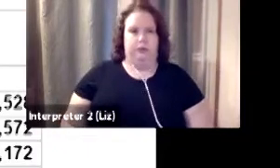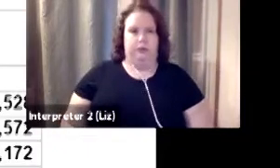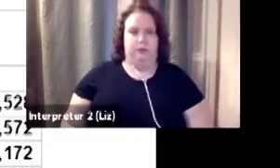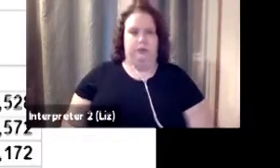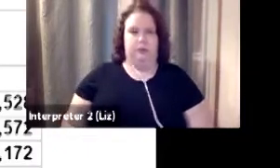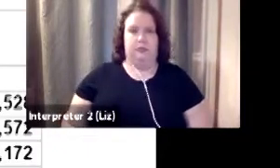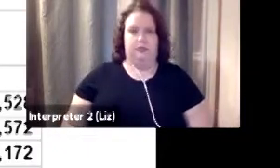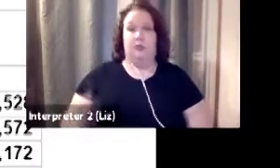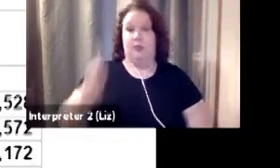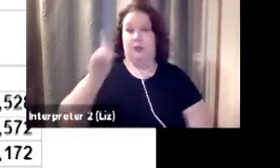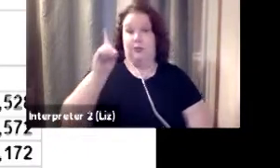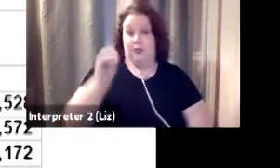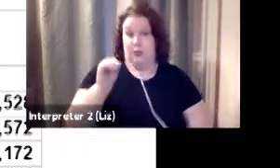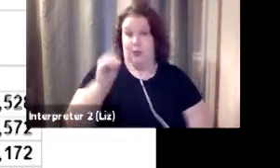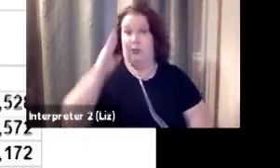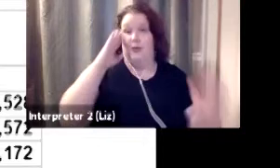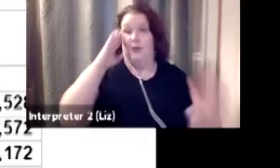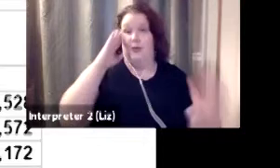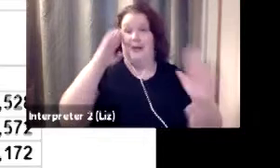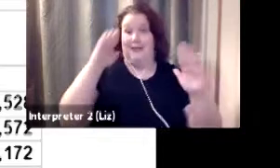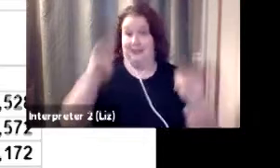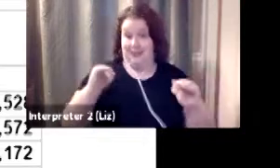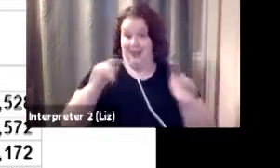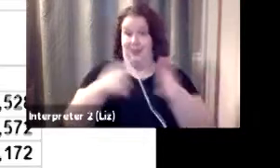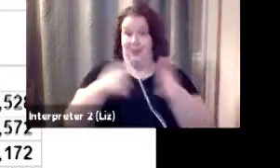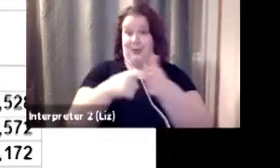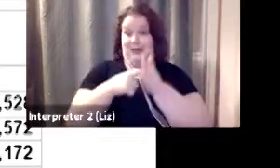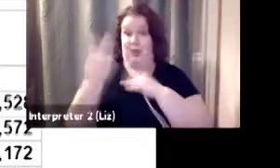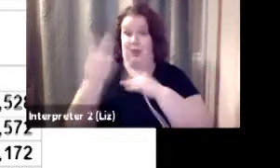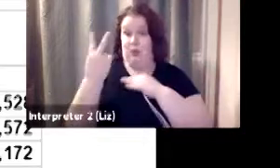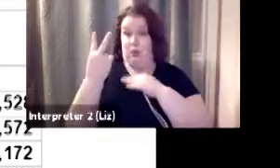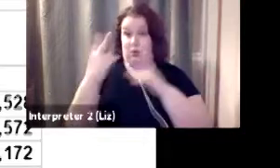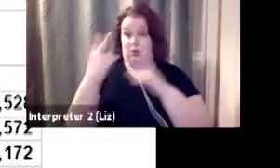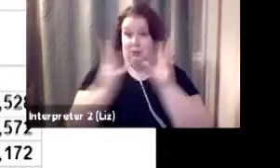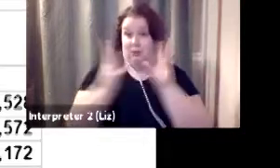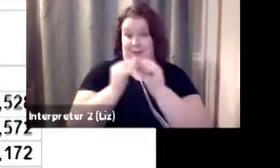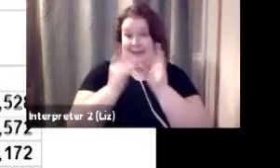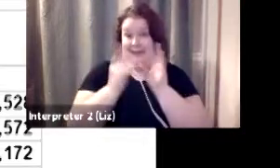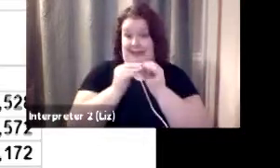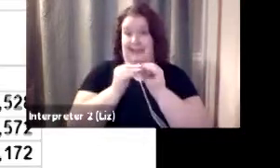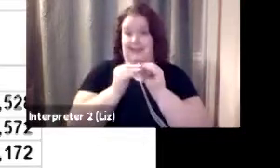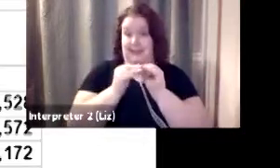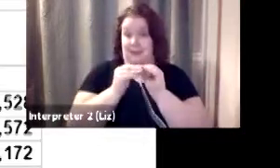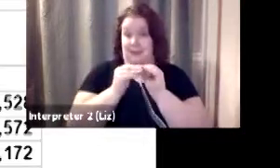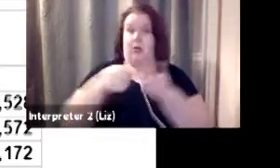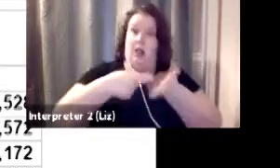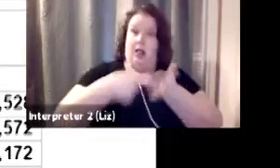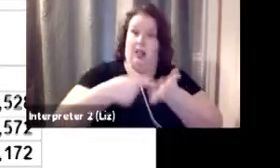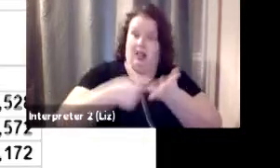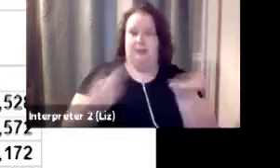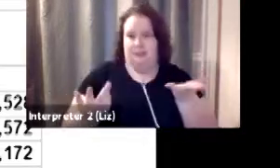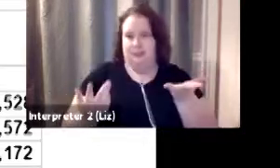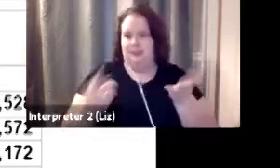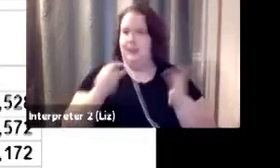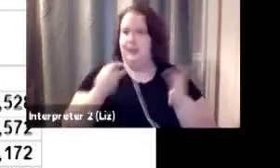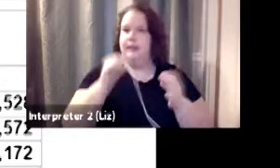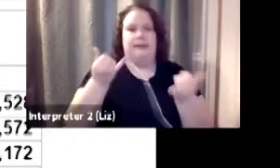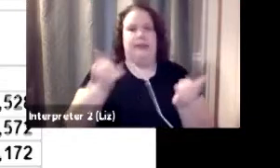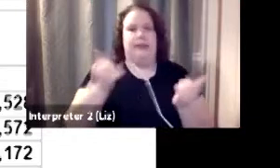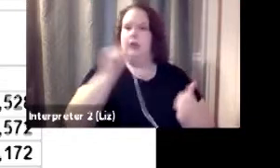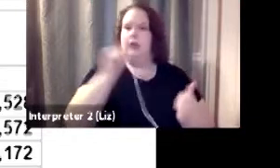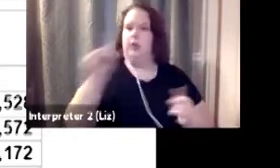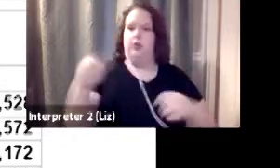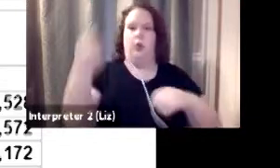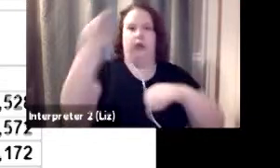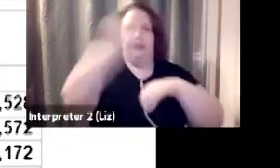approximately two meetings to kind of go through. So it's not the only time we'll be able to discuss elementary schools. Uh, and I'll remind you